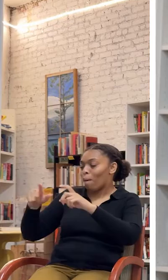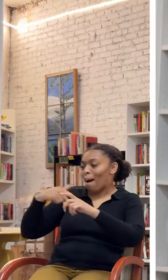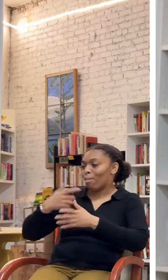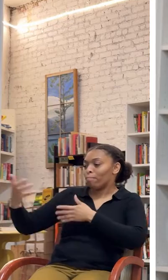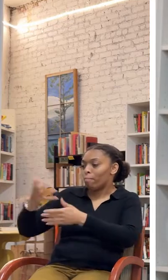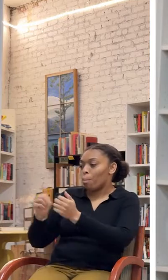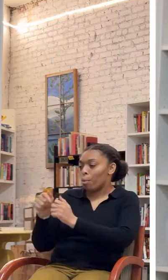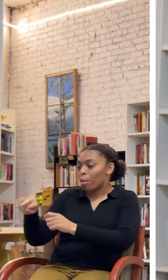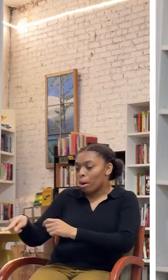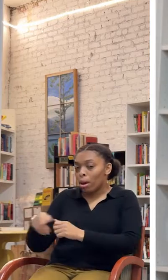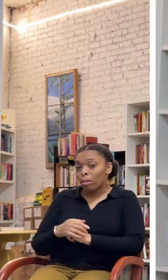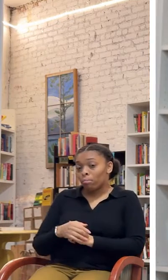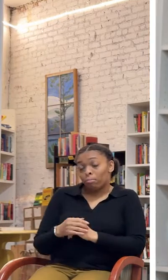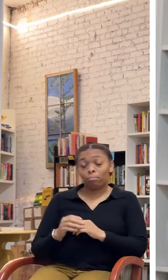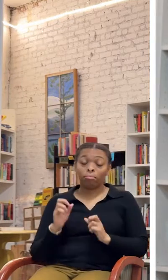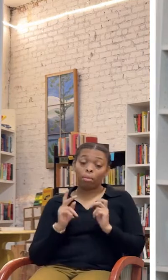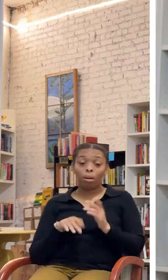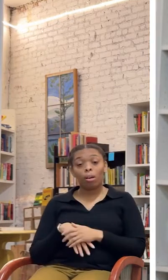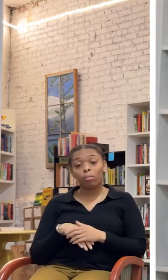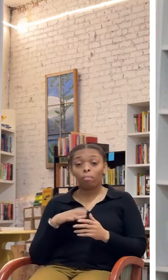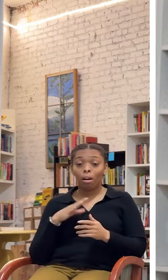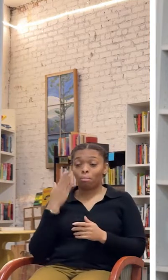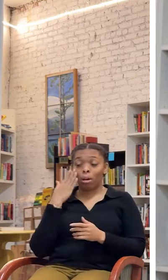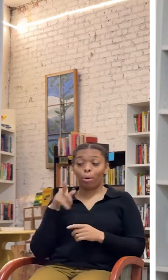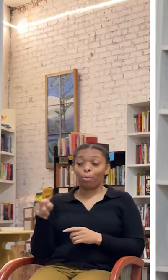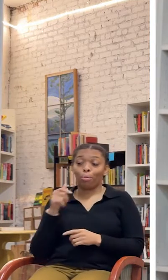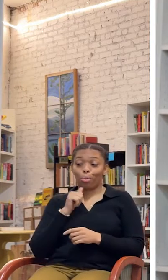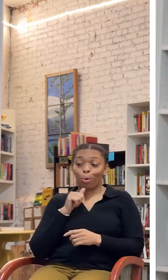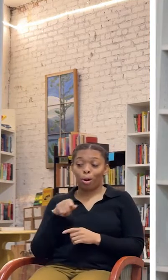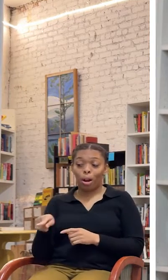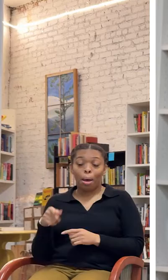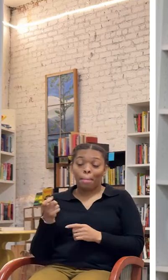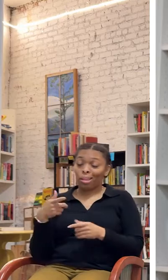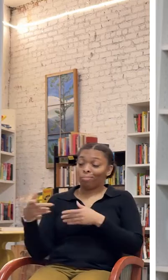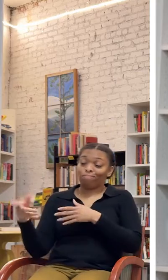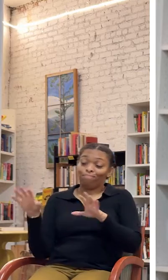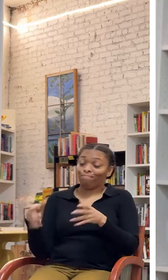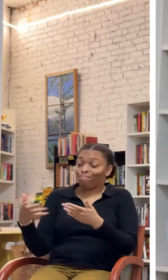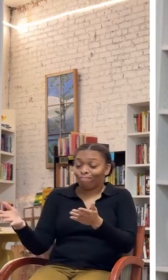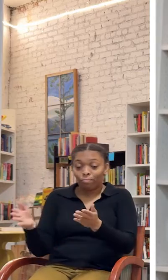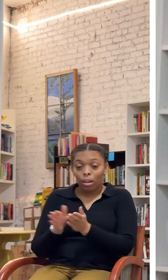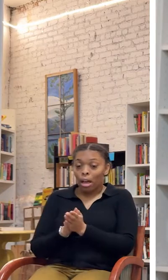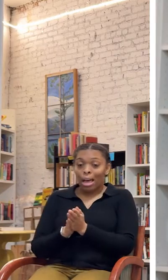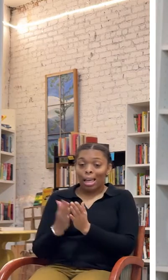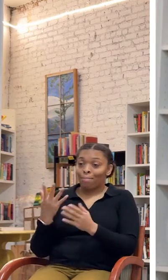her. And I'm like, okay. I didn't know this girl. He was doing whatever. It would be